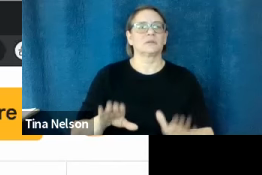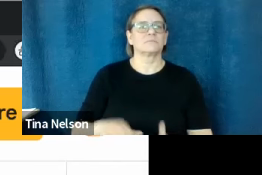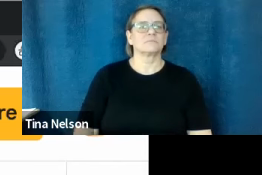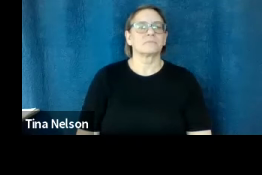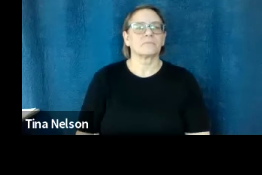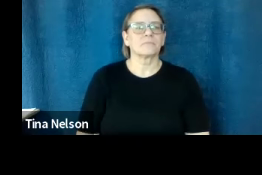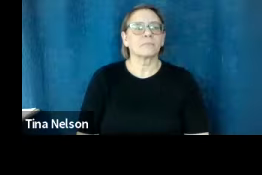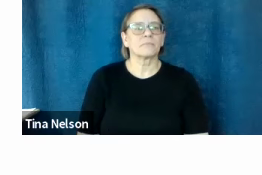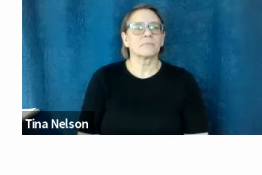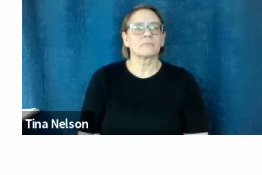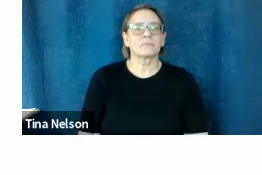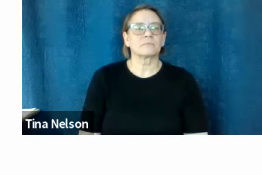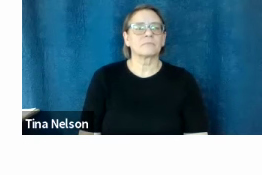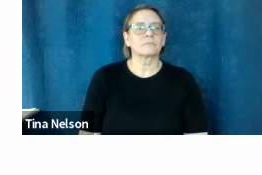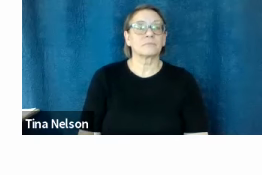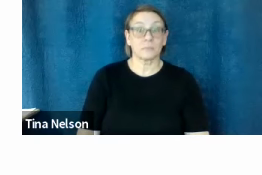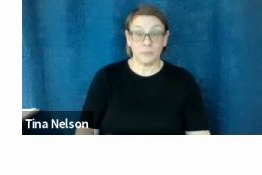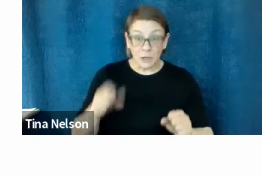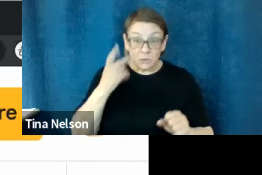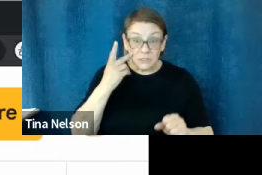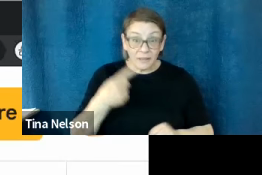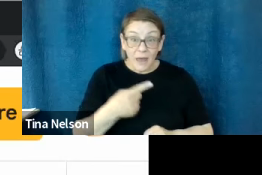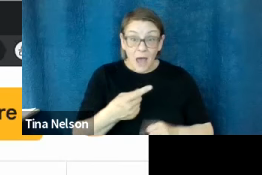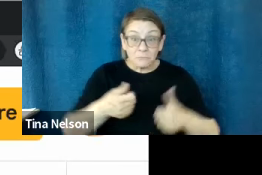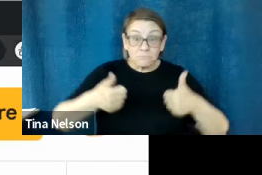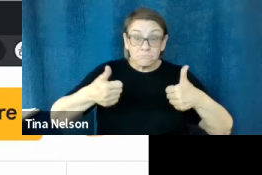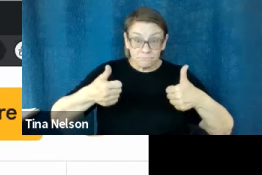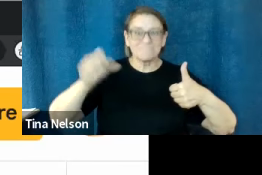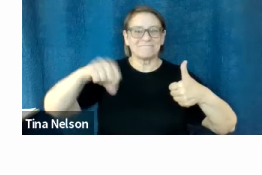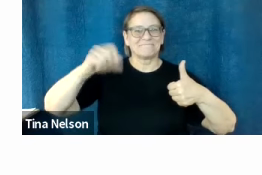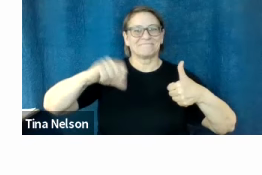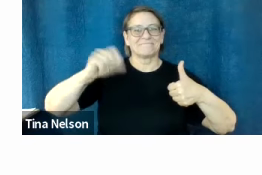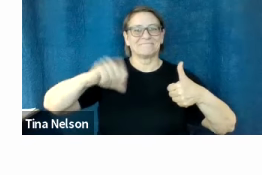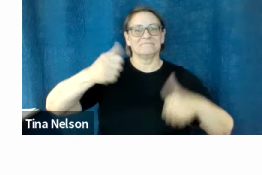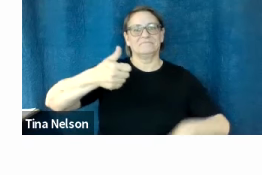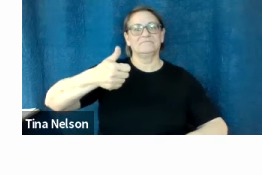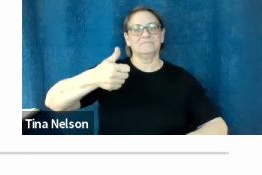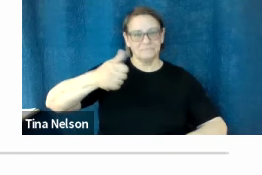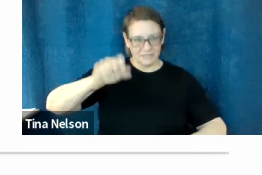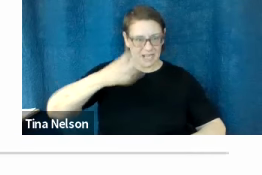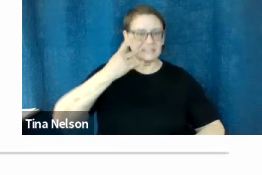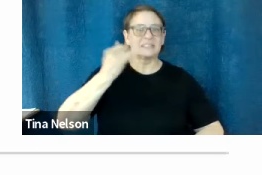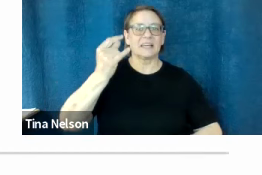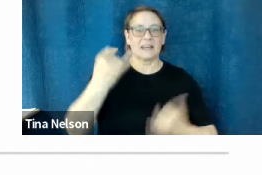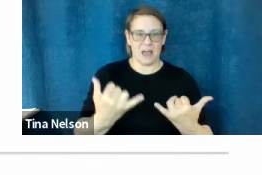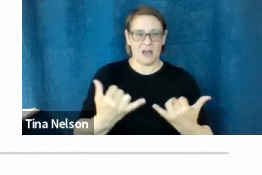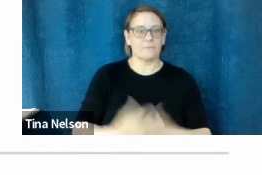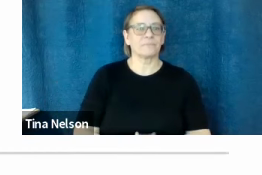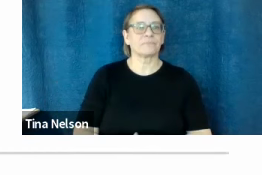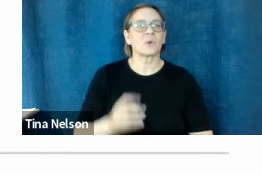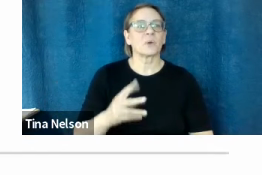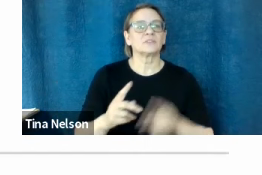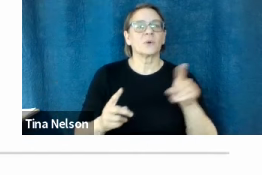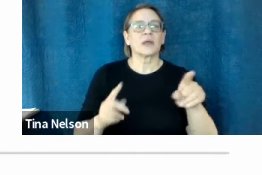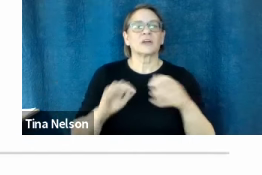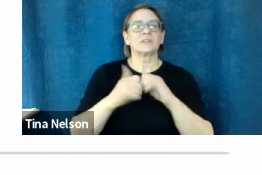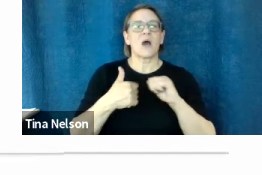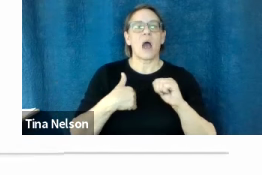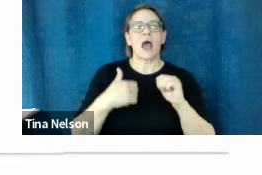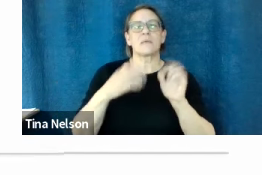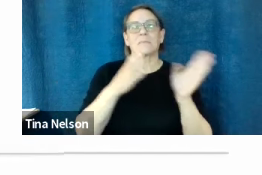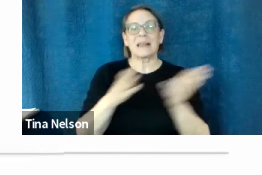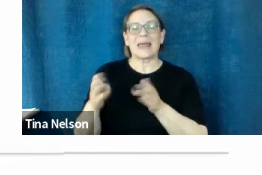I think people should be able to see this. Is that, is that correct? Yep. We can do it. So here's how I was going to go